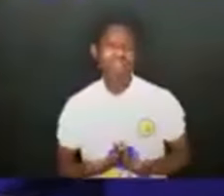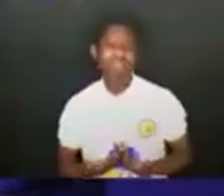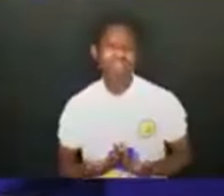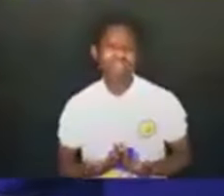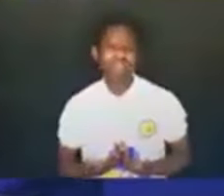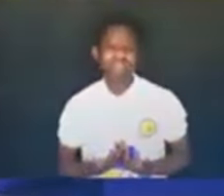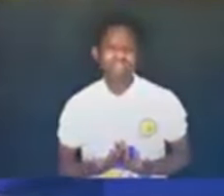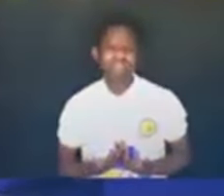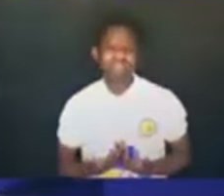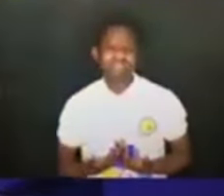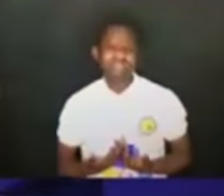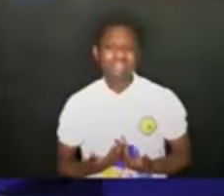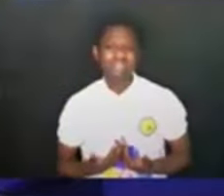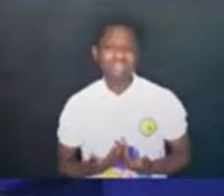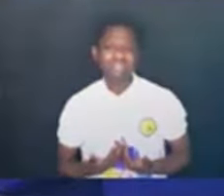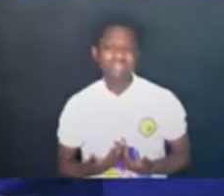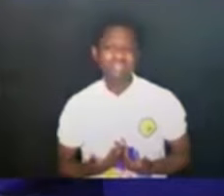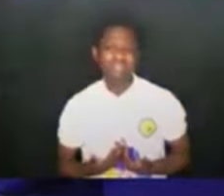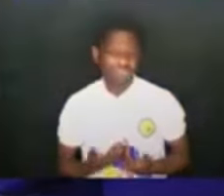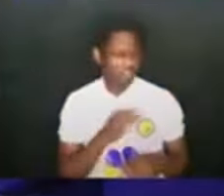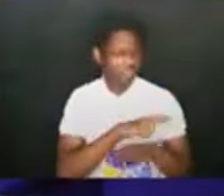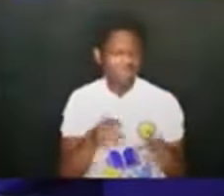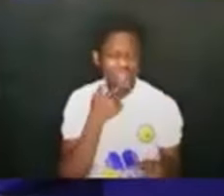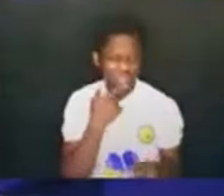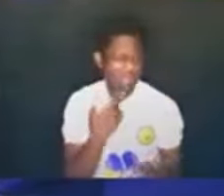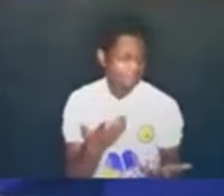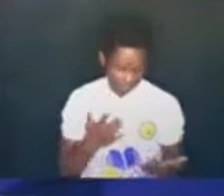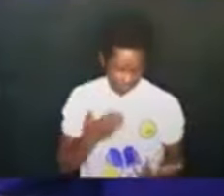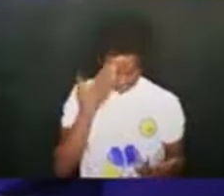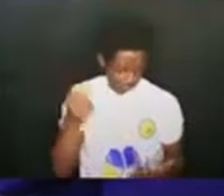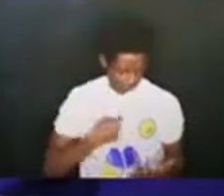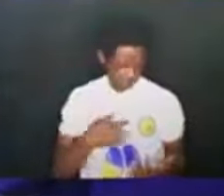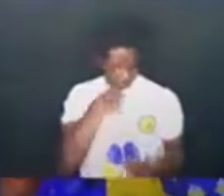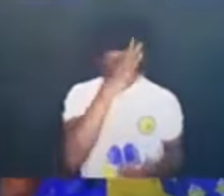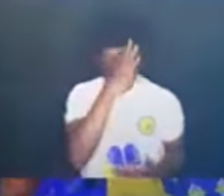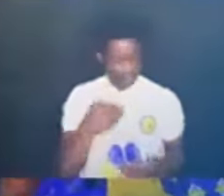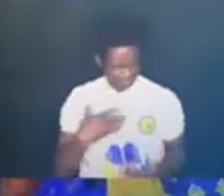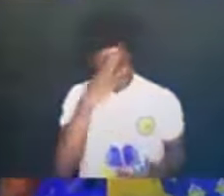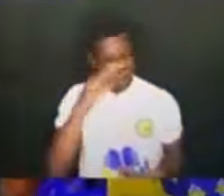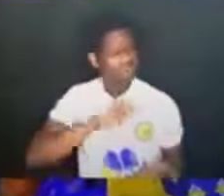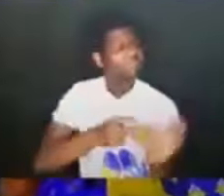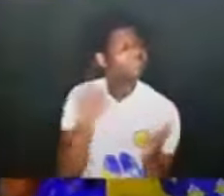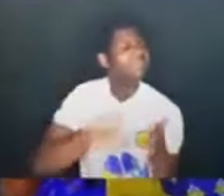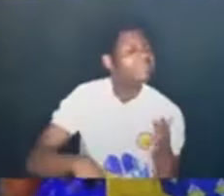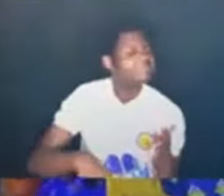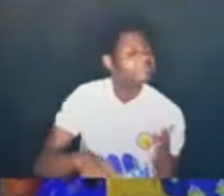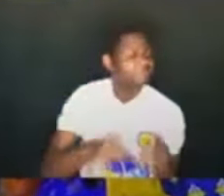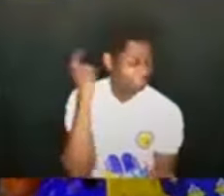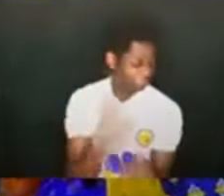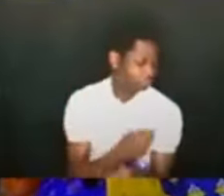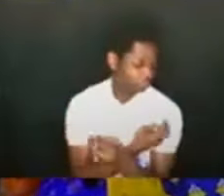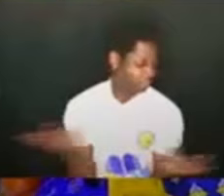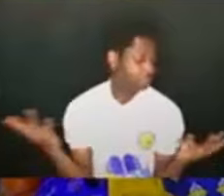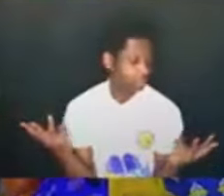so don't you know that I'm the father, I'm the husband? It doesn't mean anything. You need wisdom to manage